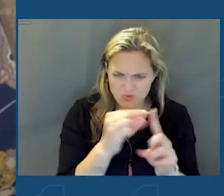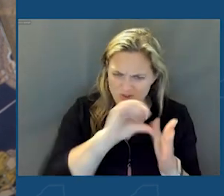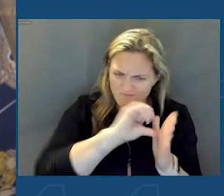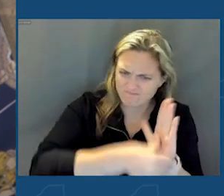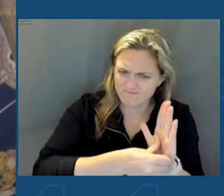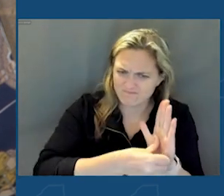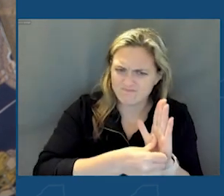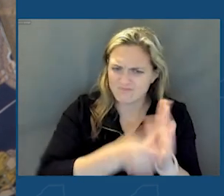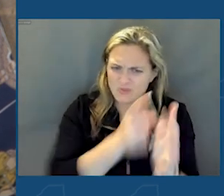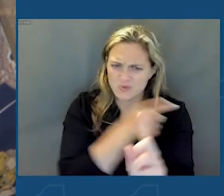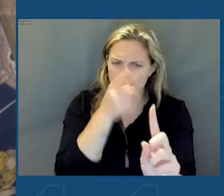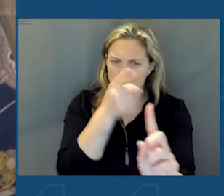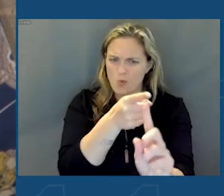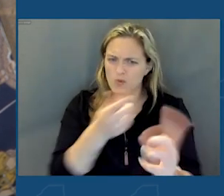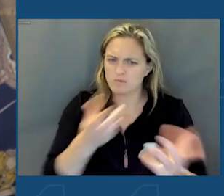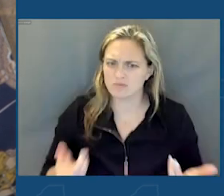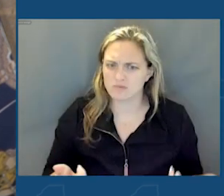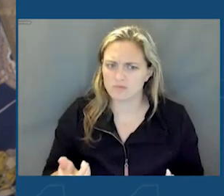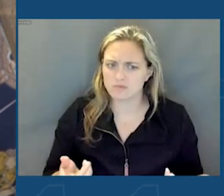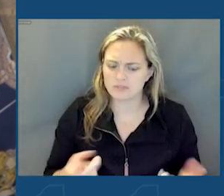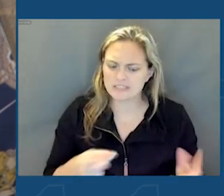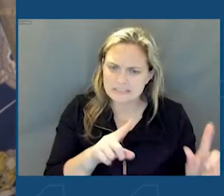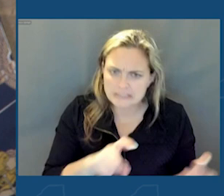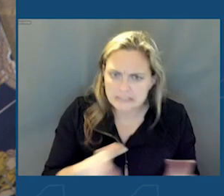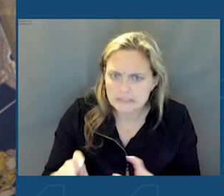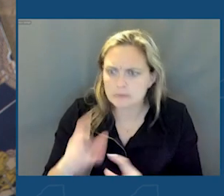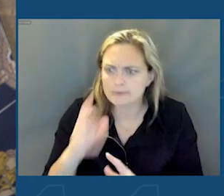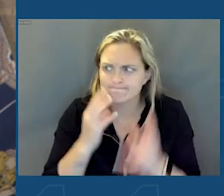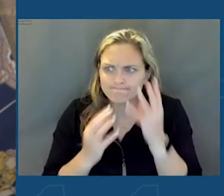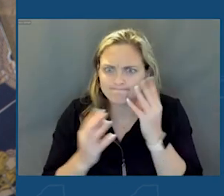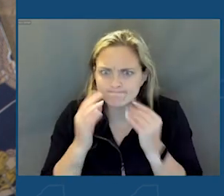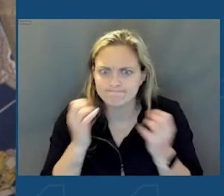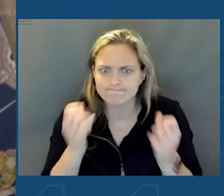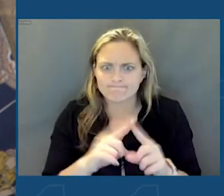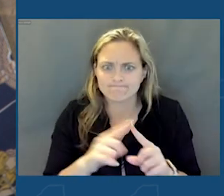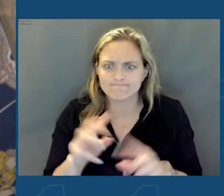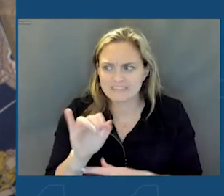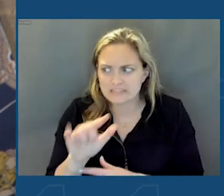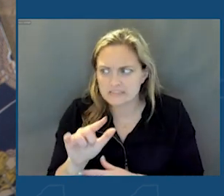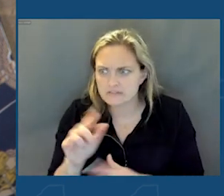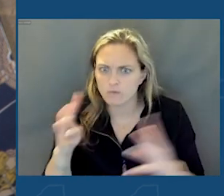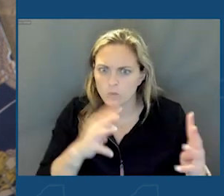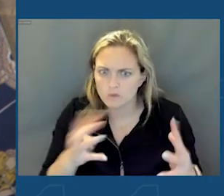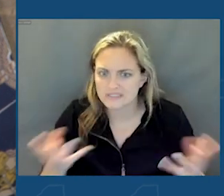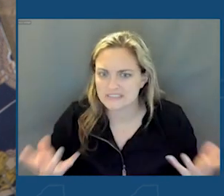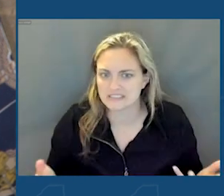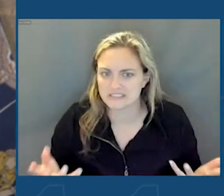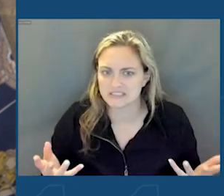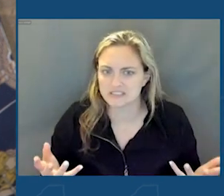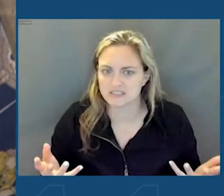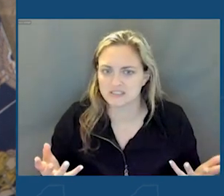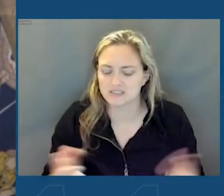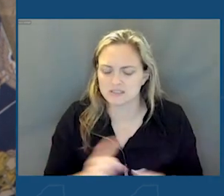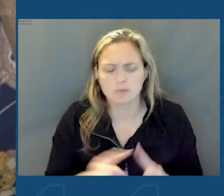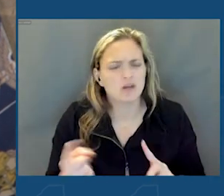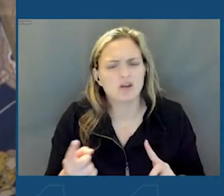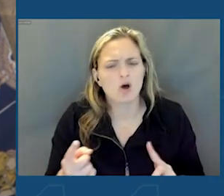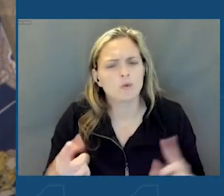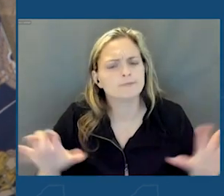It's been tested. We've come through some time. We've had a civil war, my friends. But we always pull